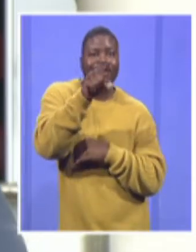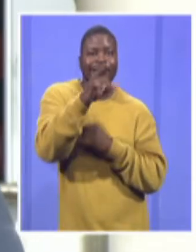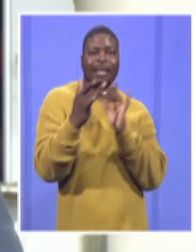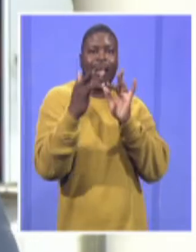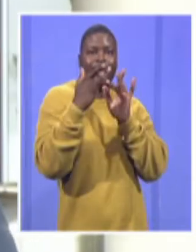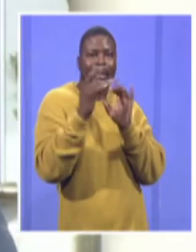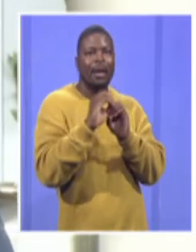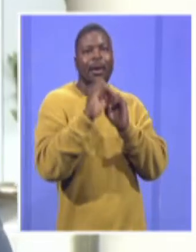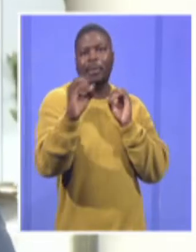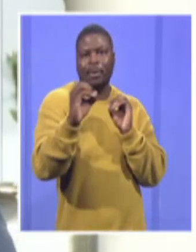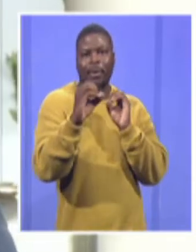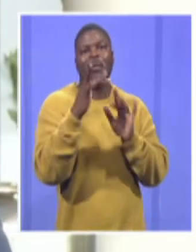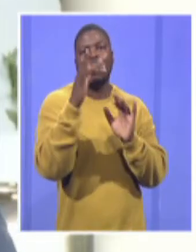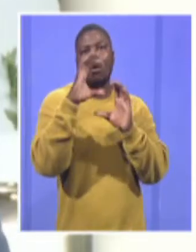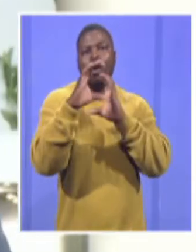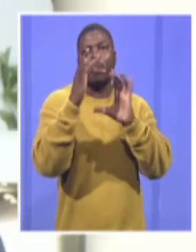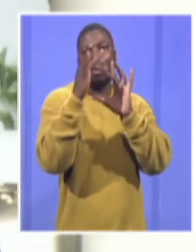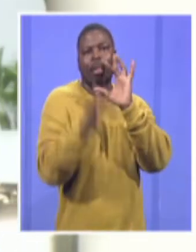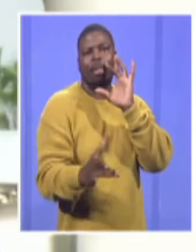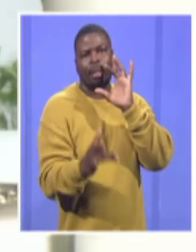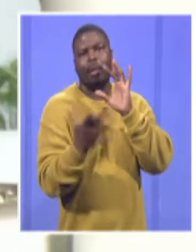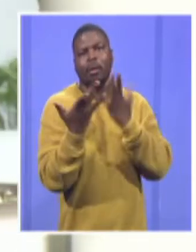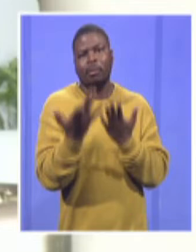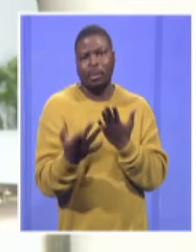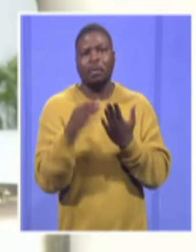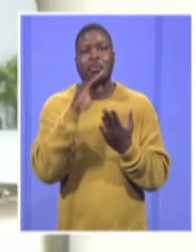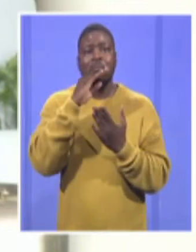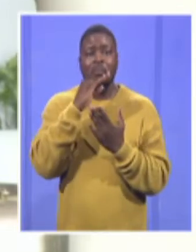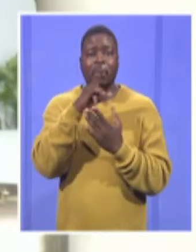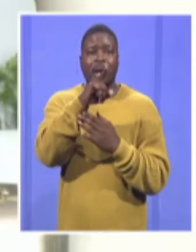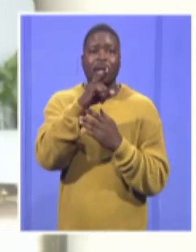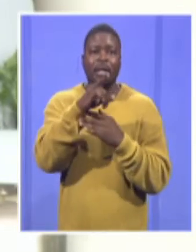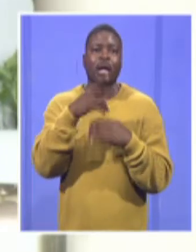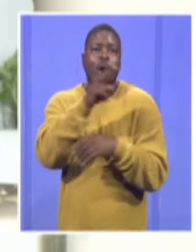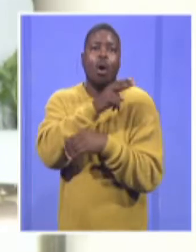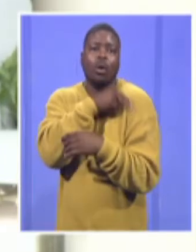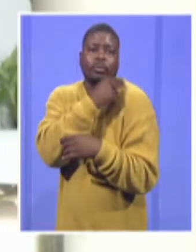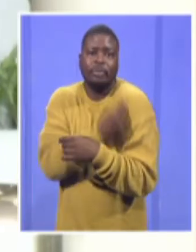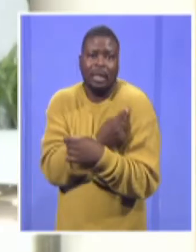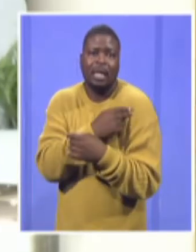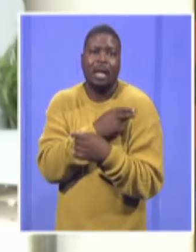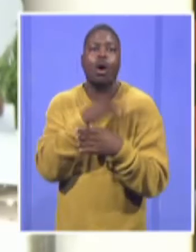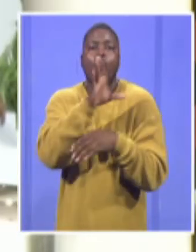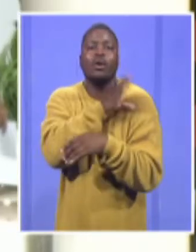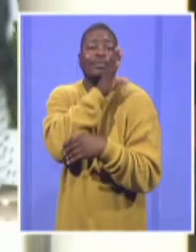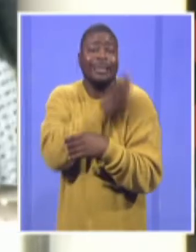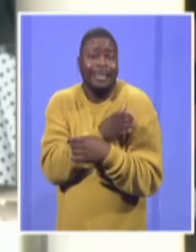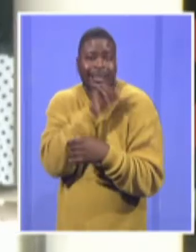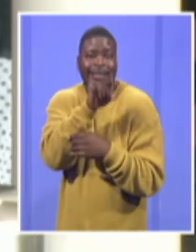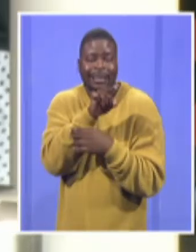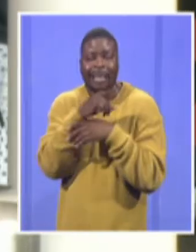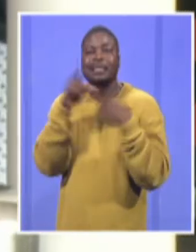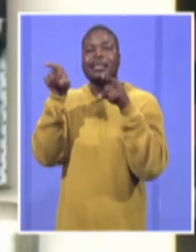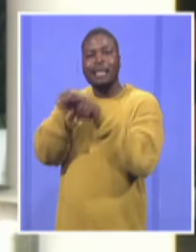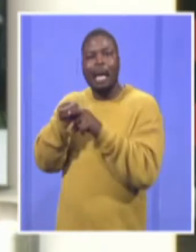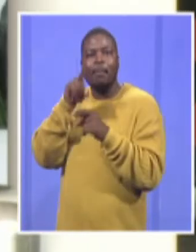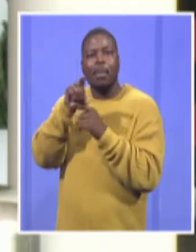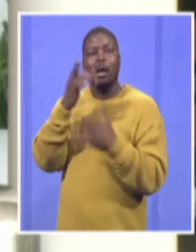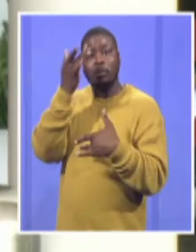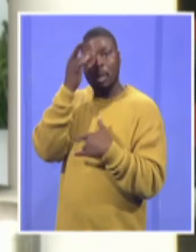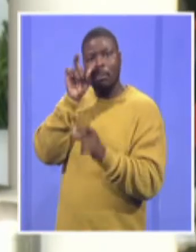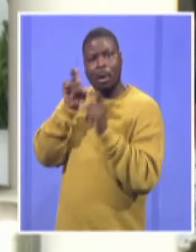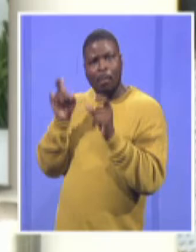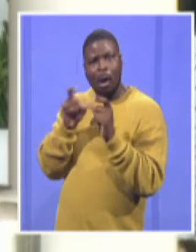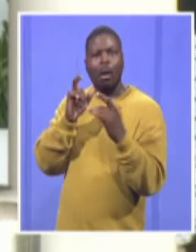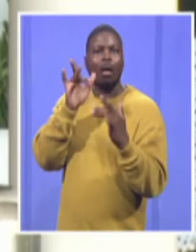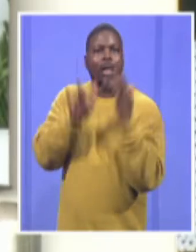bond and relationship between a patient and a healthcare worker, irrespective of if it's a community healthcare worker. When I was